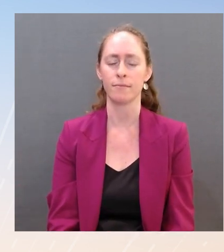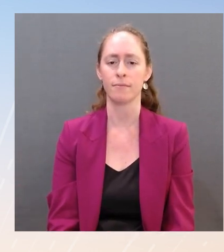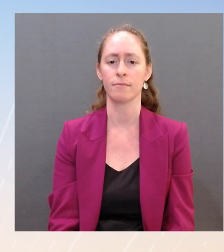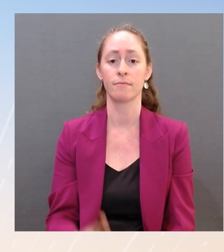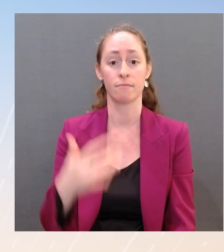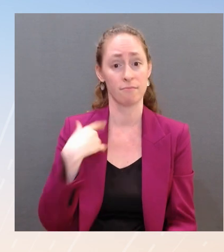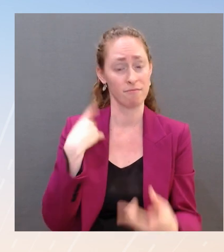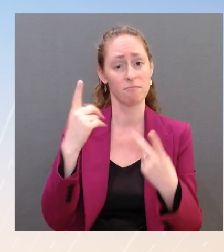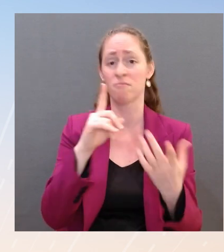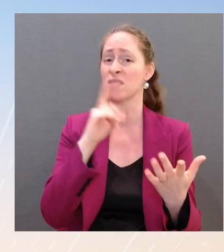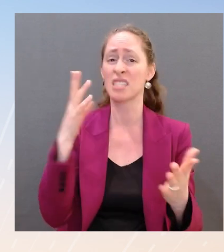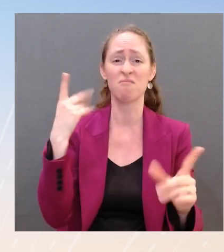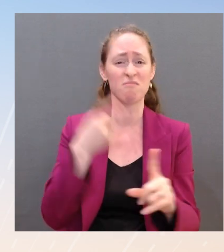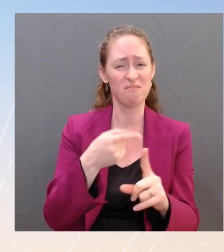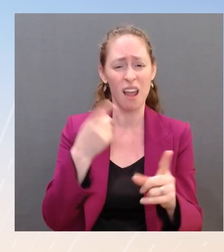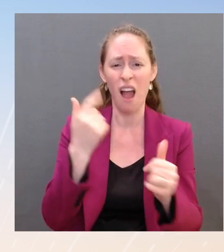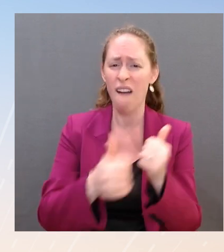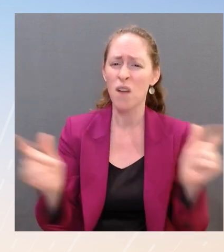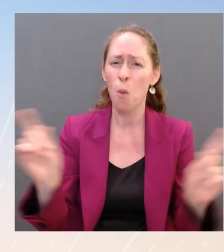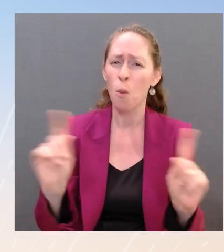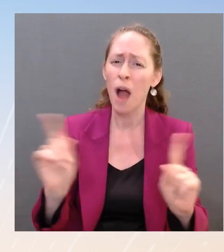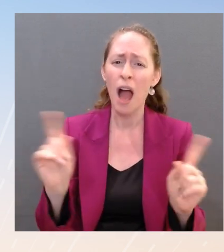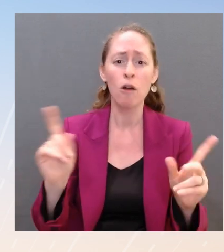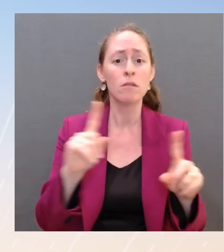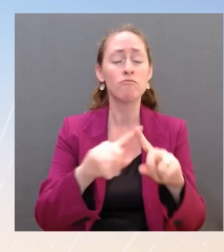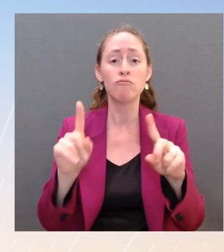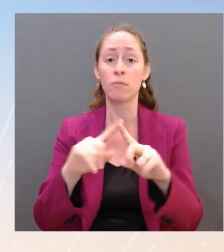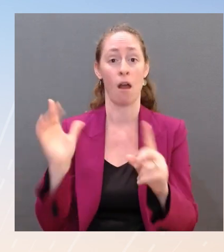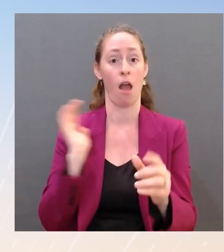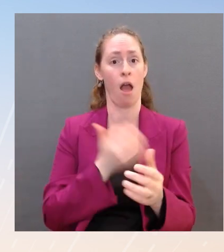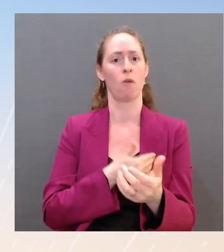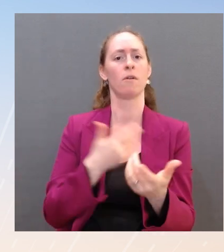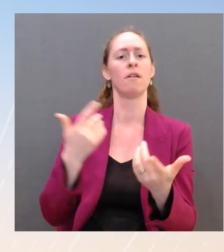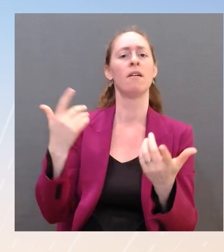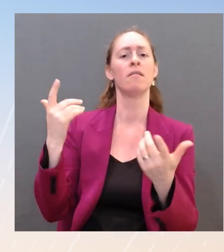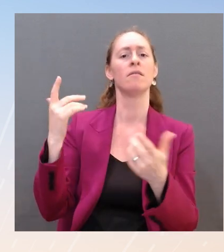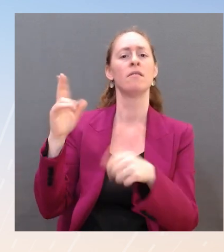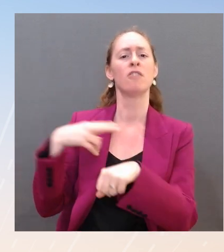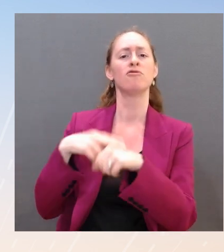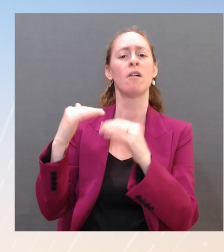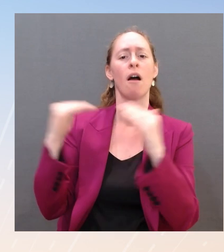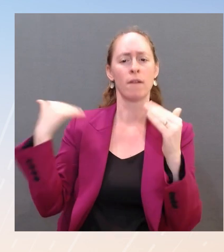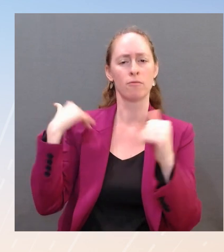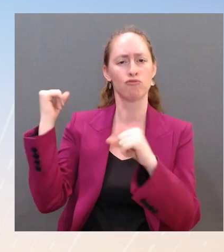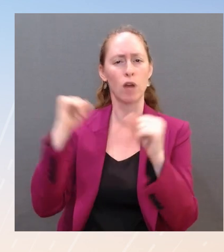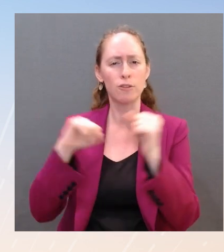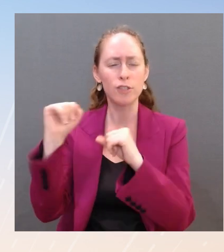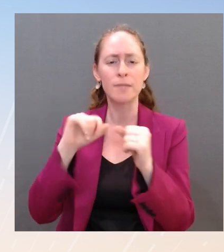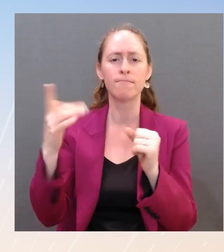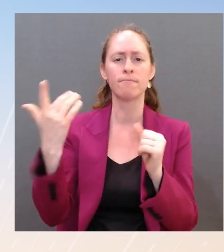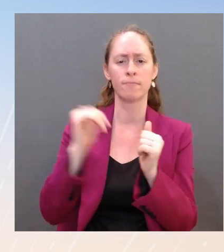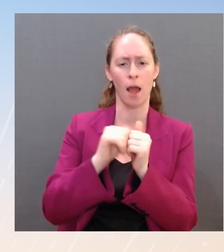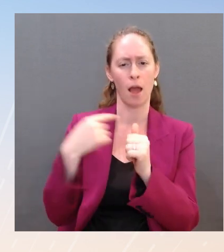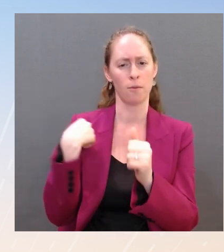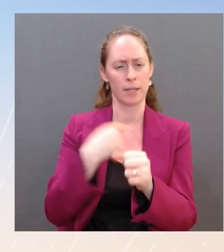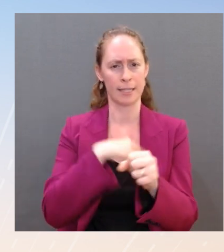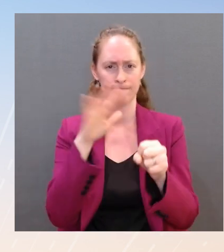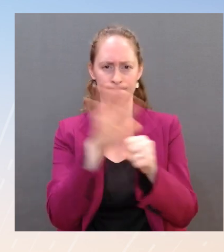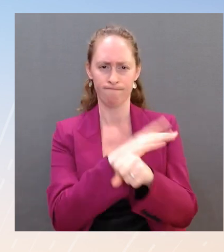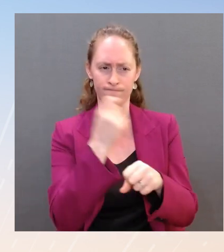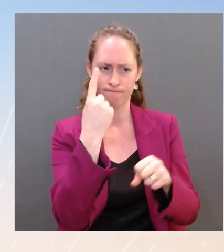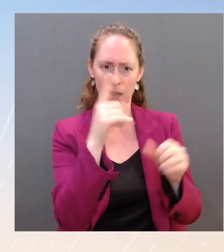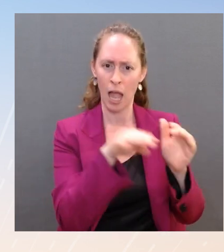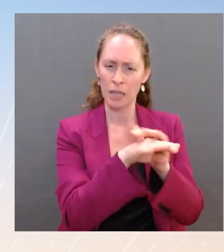understand, access, and treat mental health in America. But this is not a problem that government